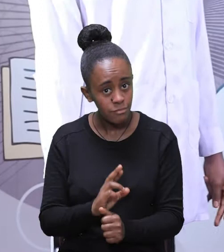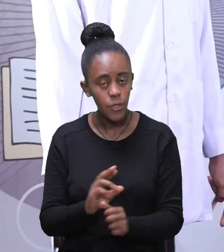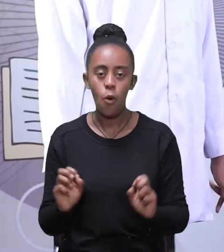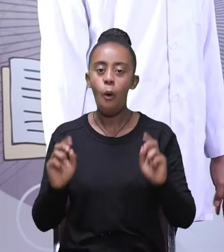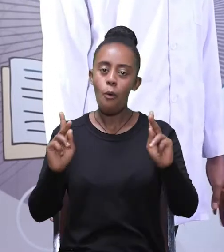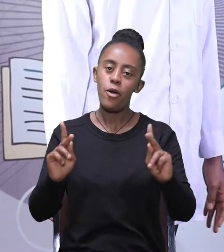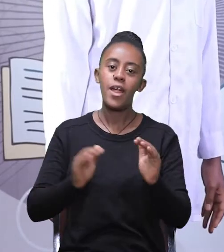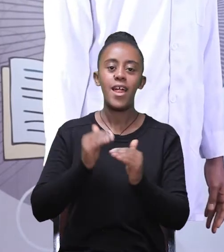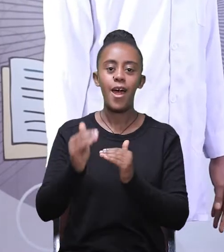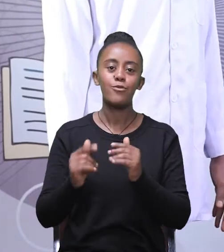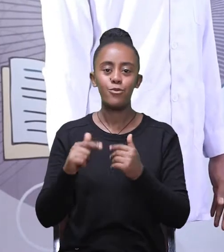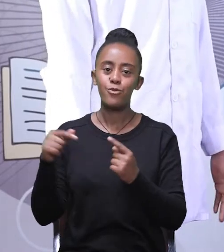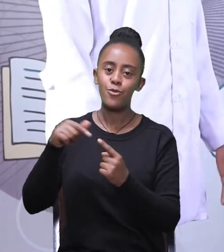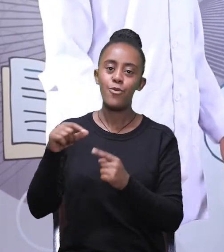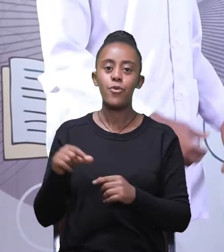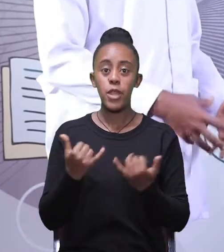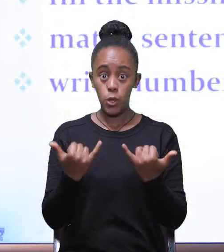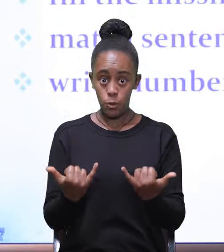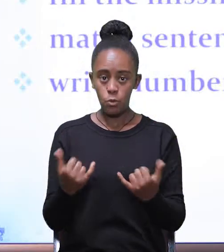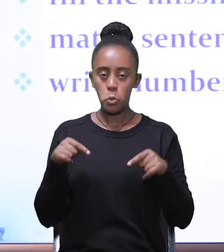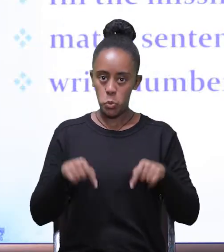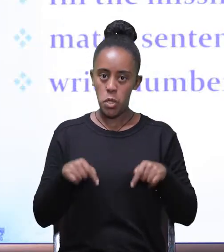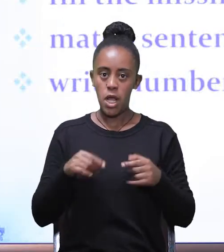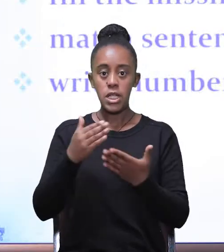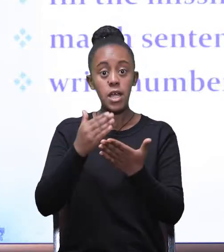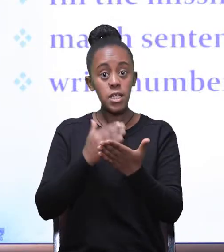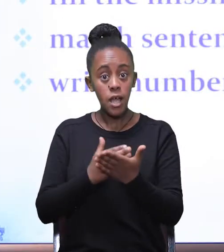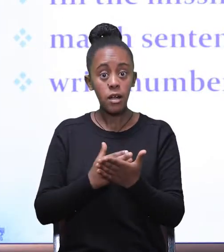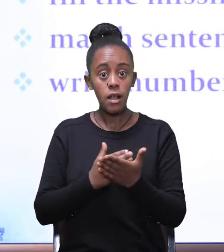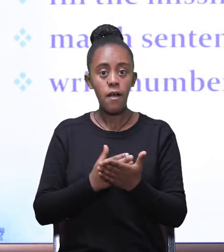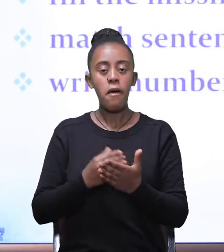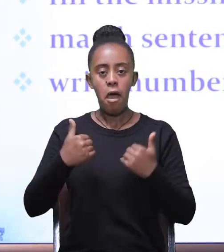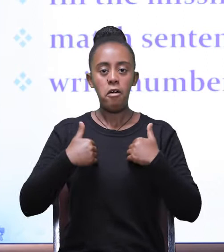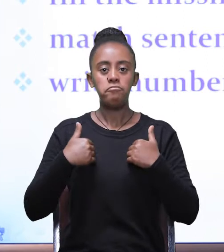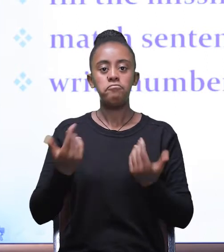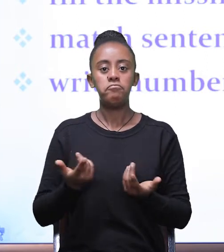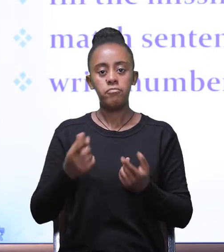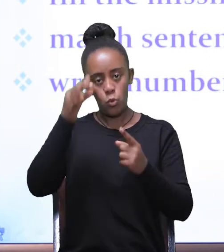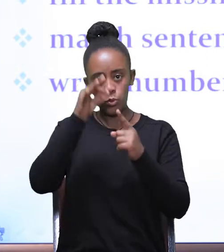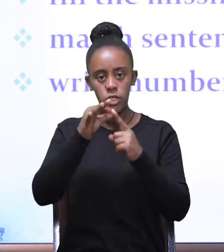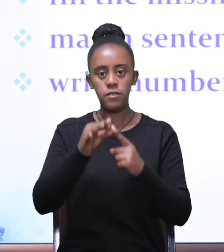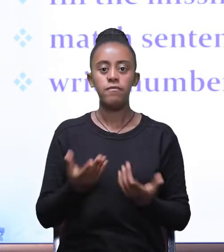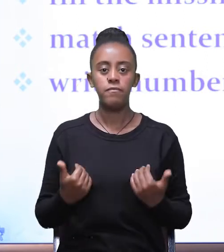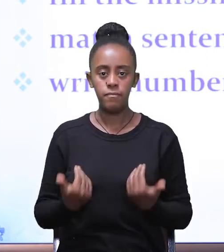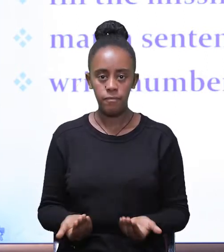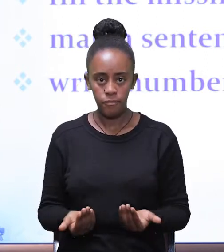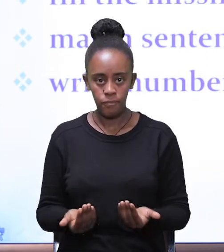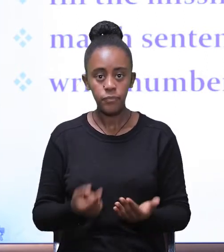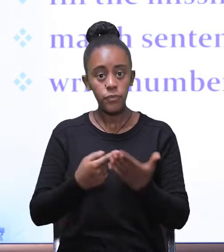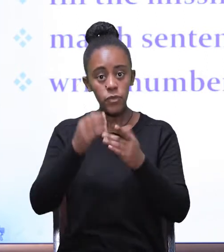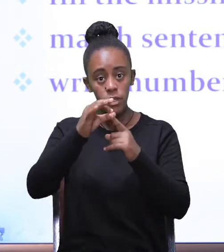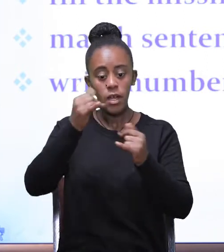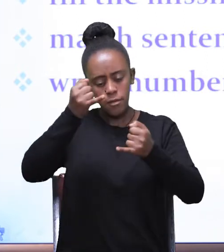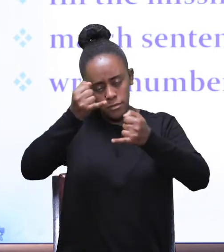go to today's lesson. Today's lesson has objectives. The objectives of this lesson is, at